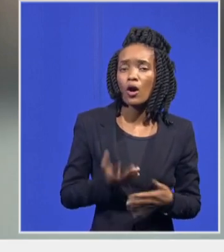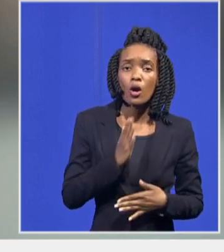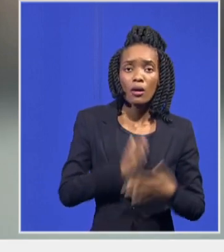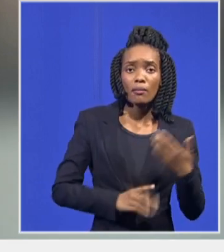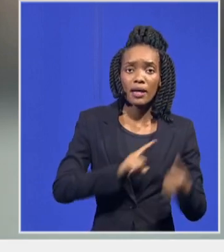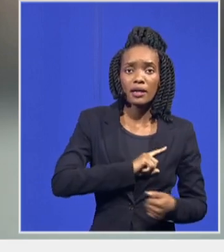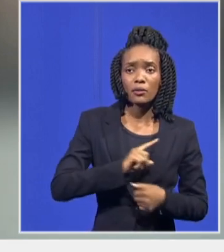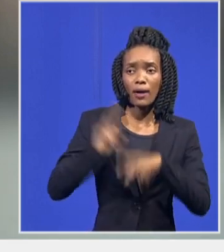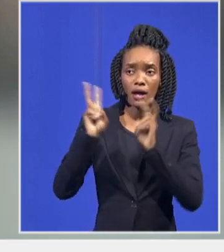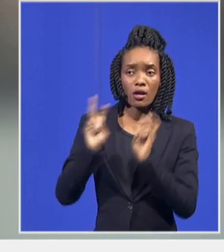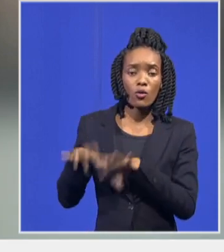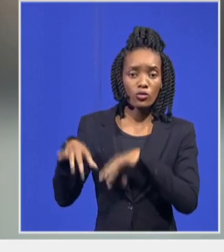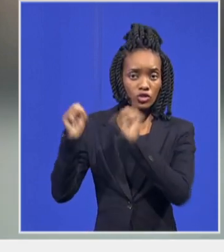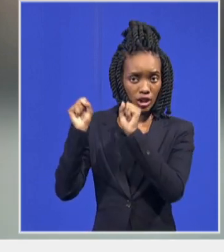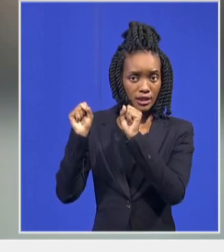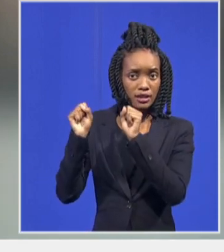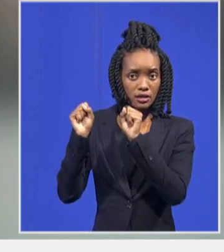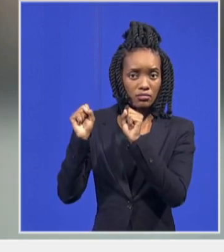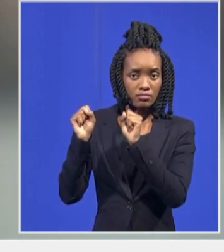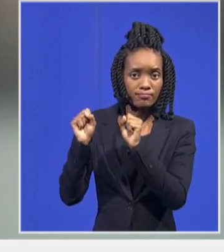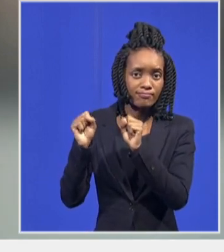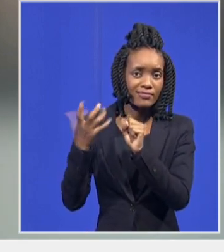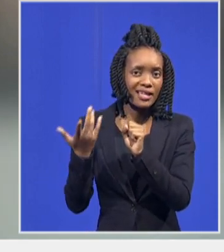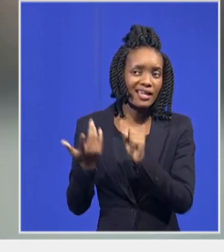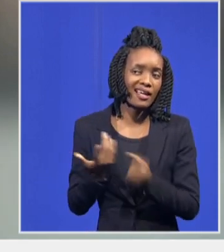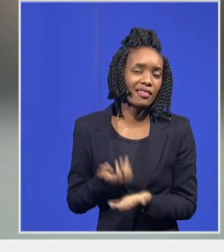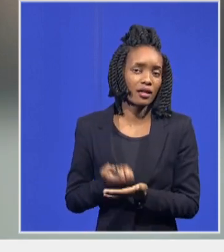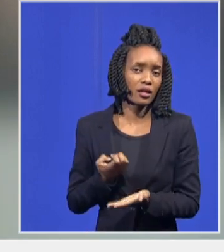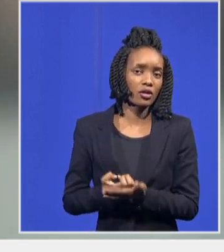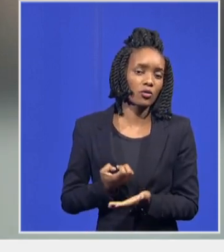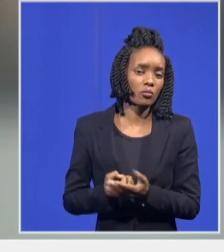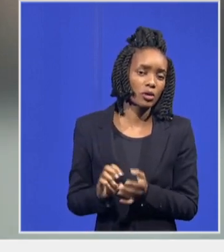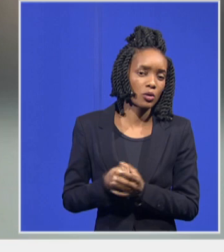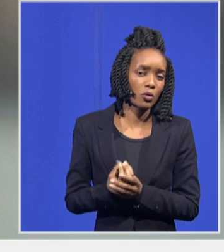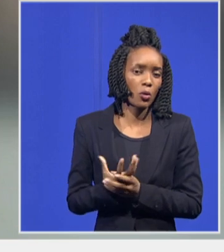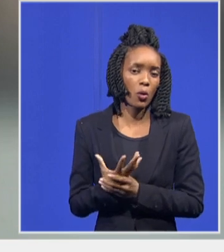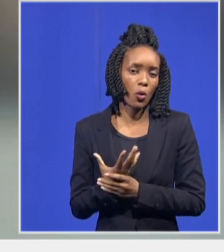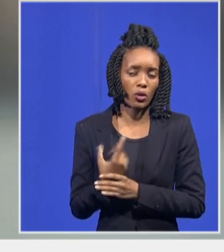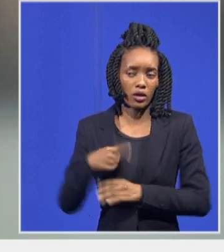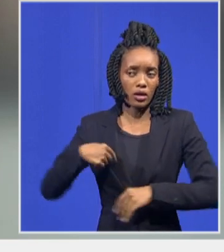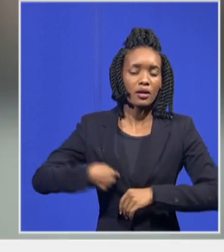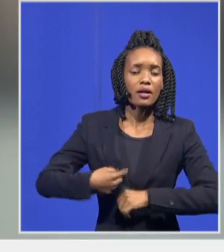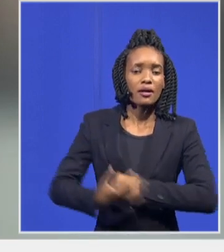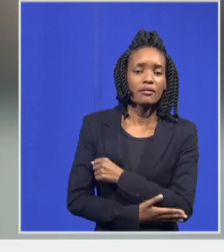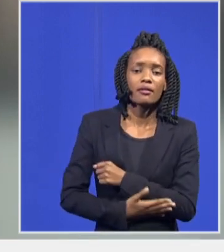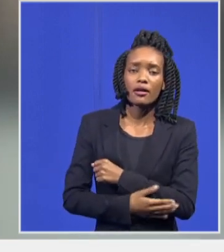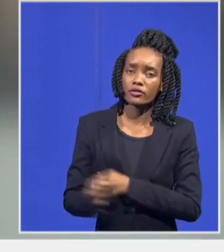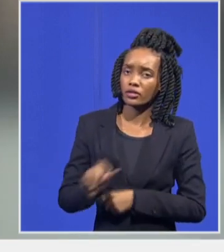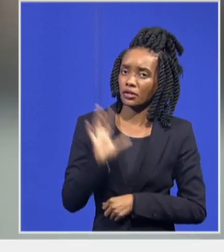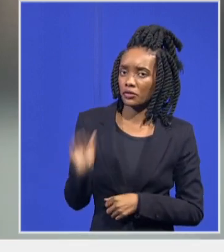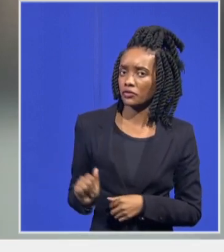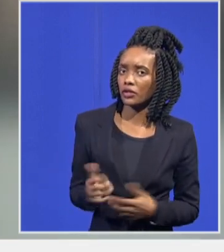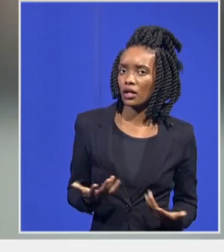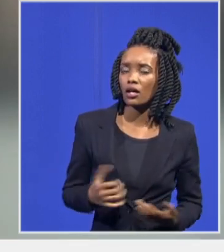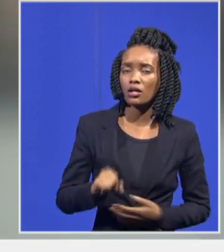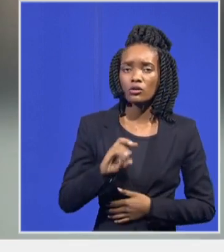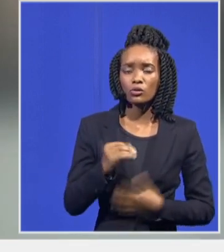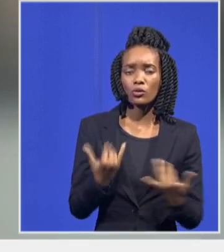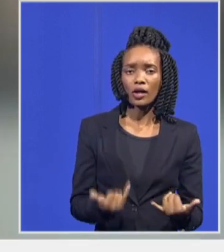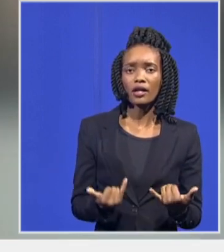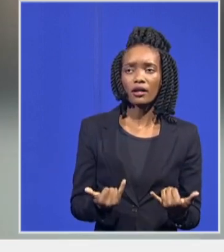load shedding and the anemic economic growth that we've been having as a country. So we're already within